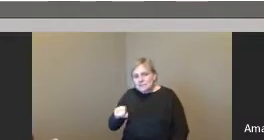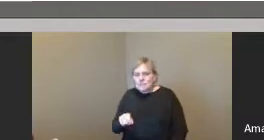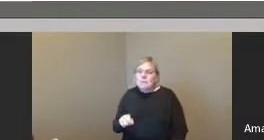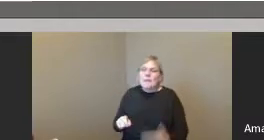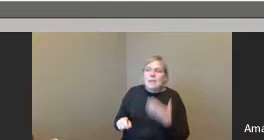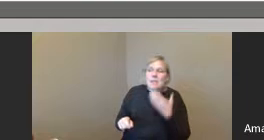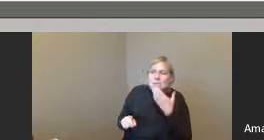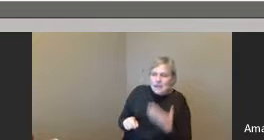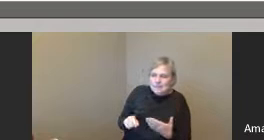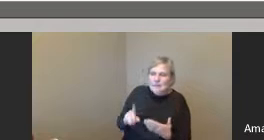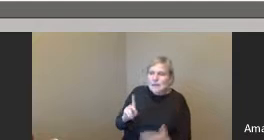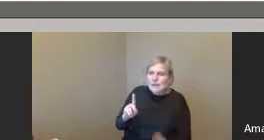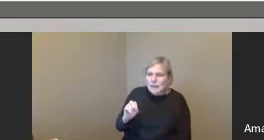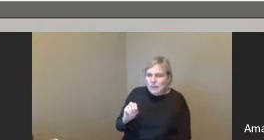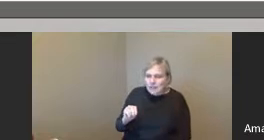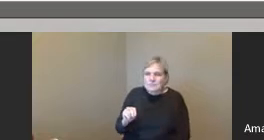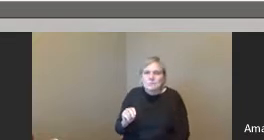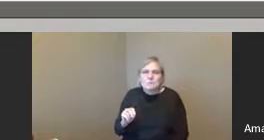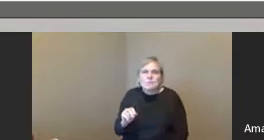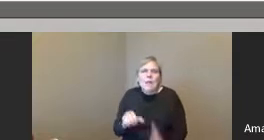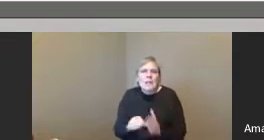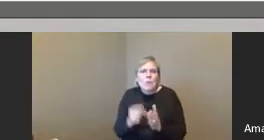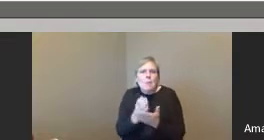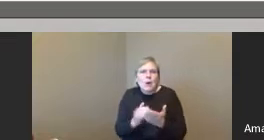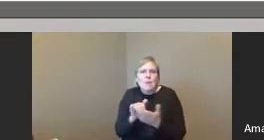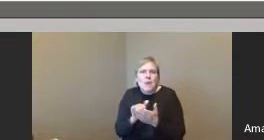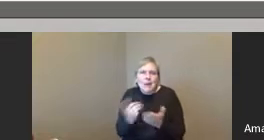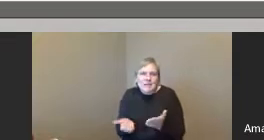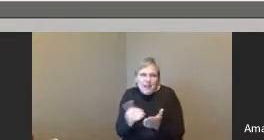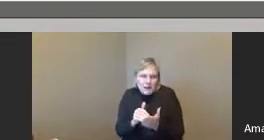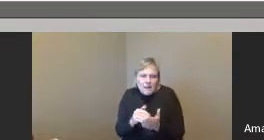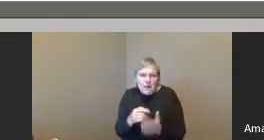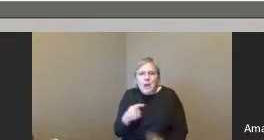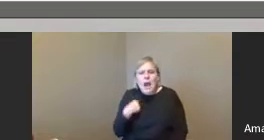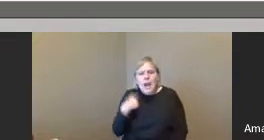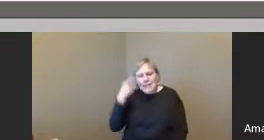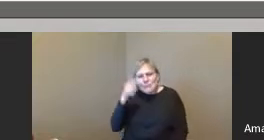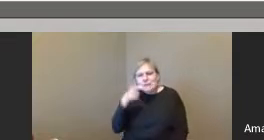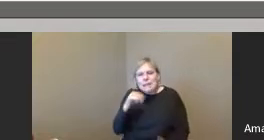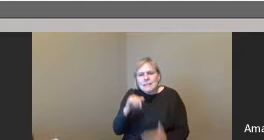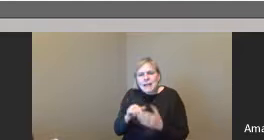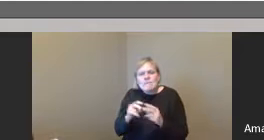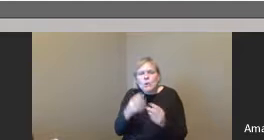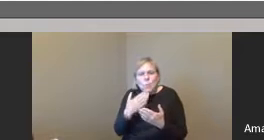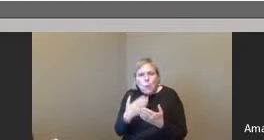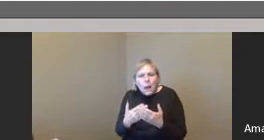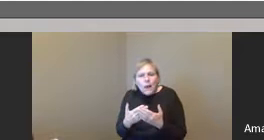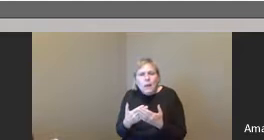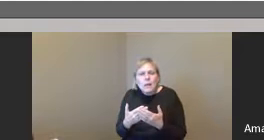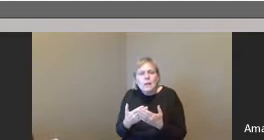Thanks. And you don't mind, I'm going to highlight one part of that again. I think you said it very well in terms of